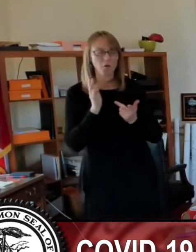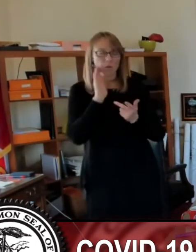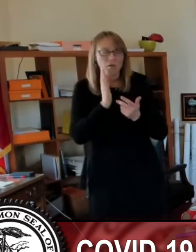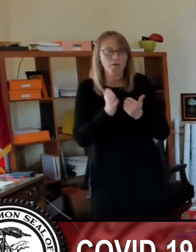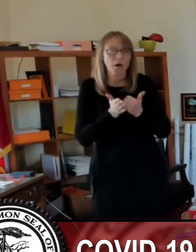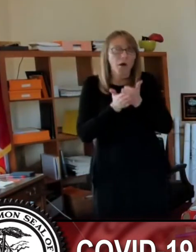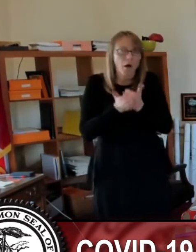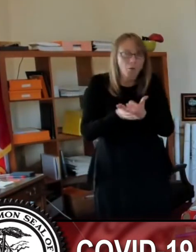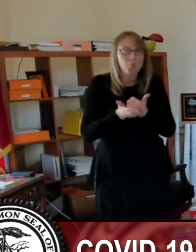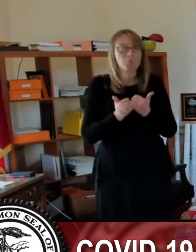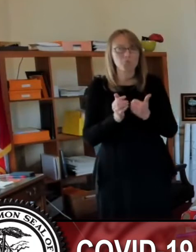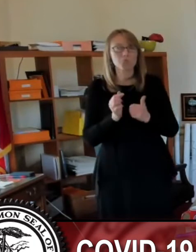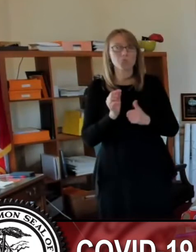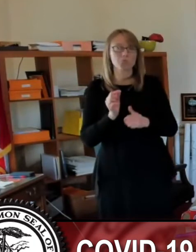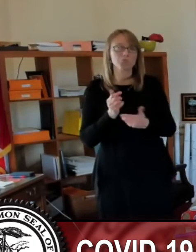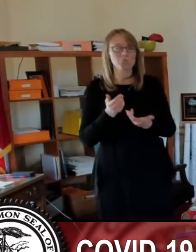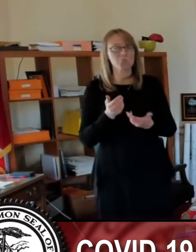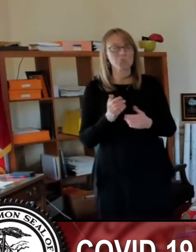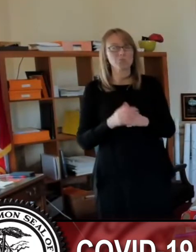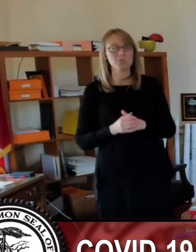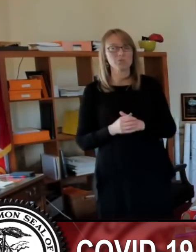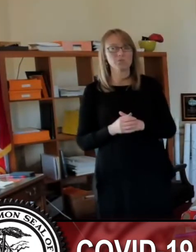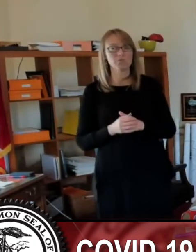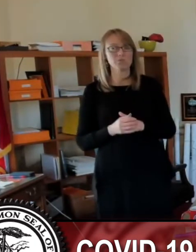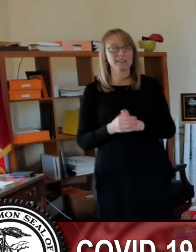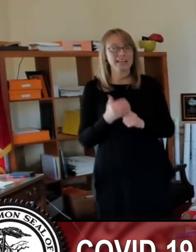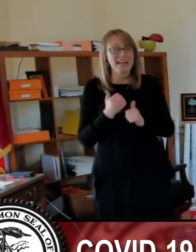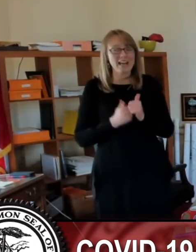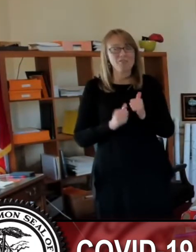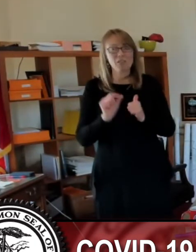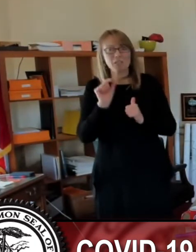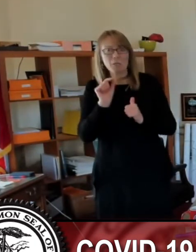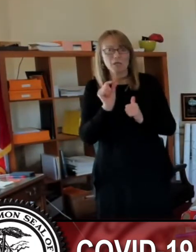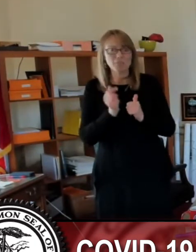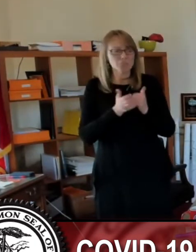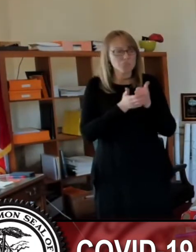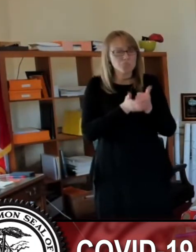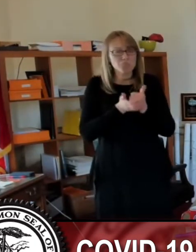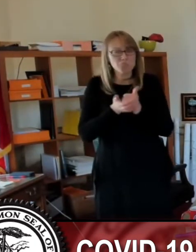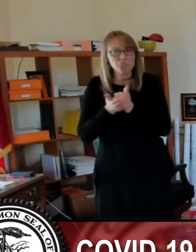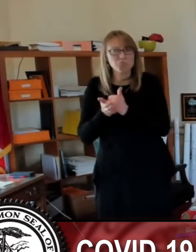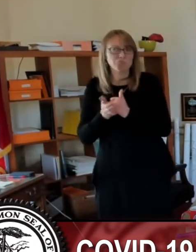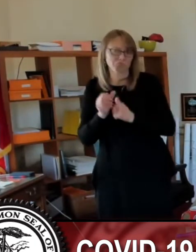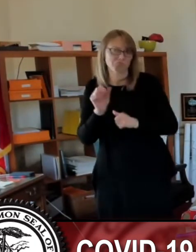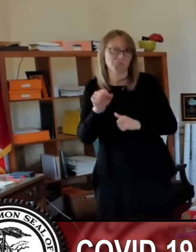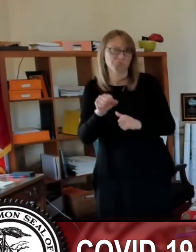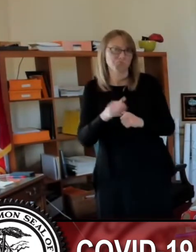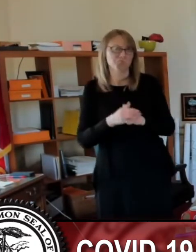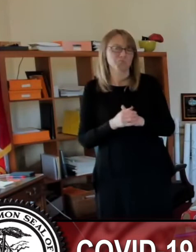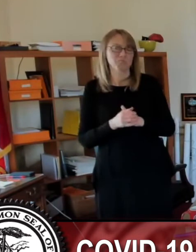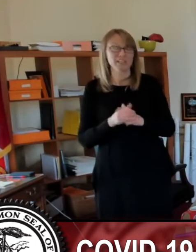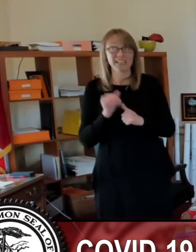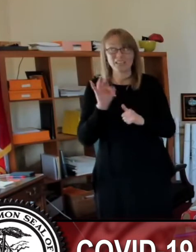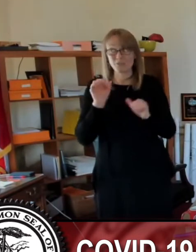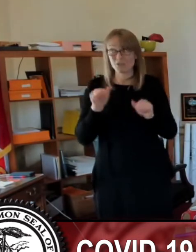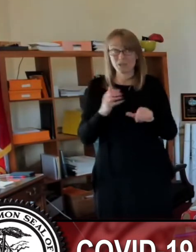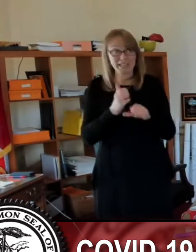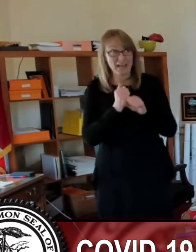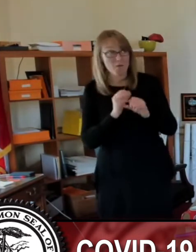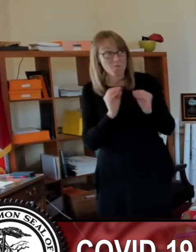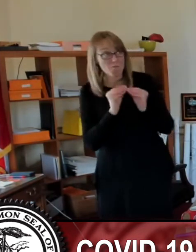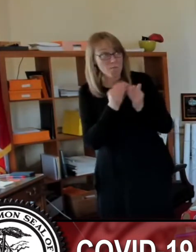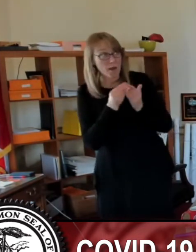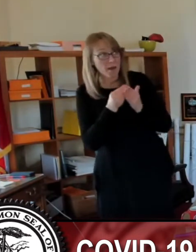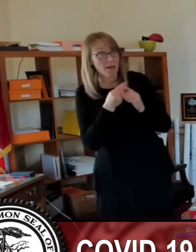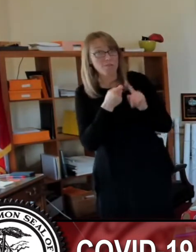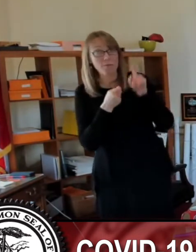think in this case, every little bit helps. If we could get that additional $17 million from the state of Missouri, we'd put some of that